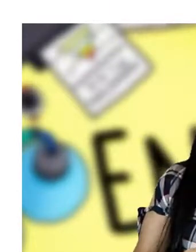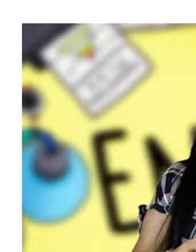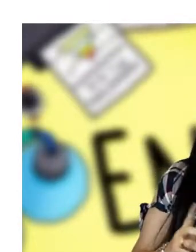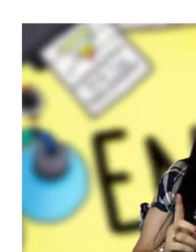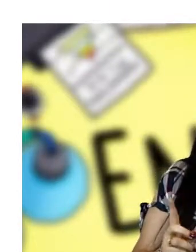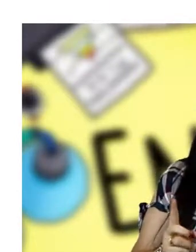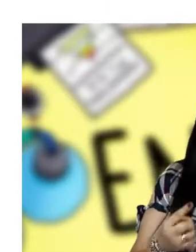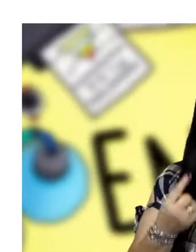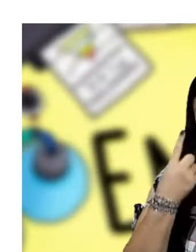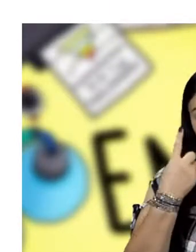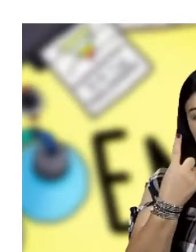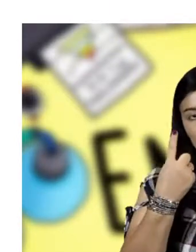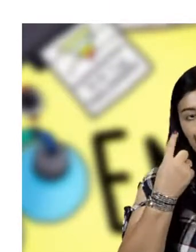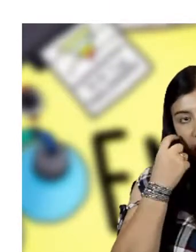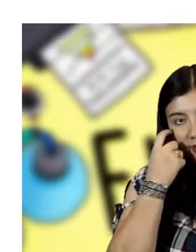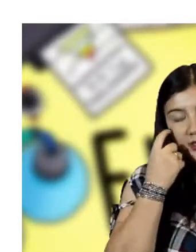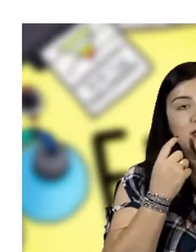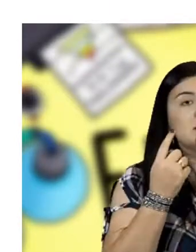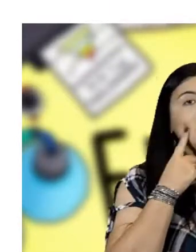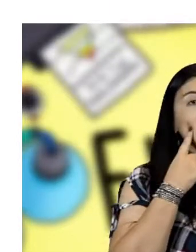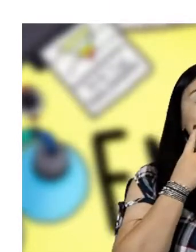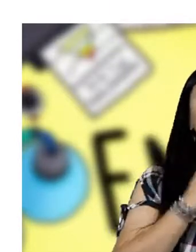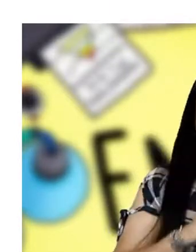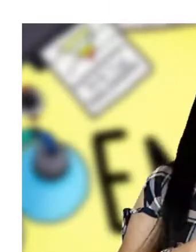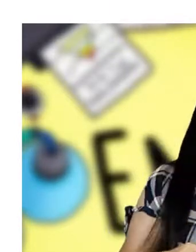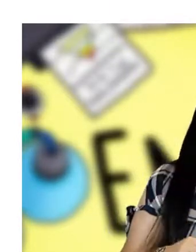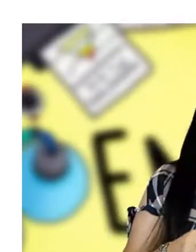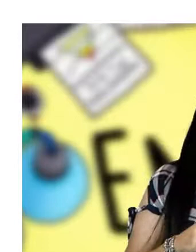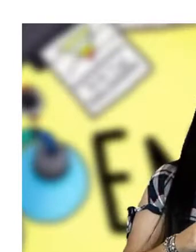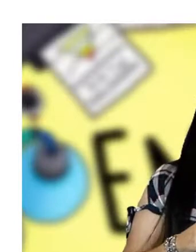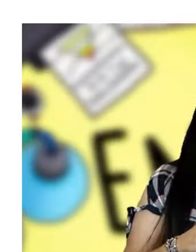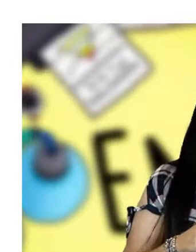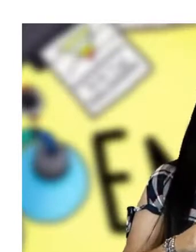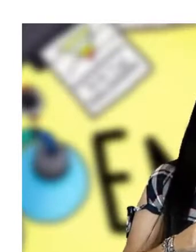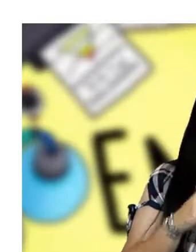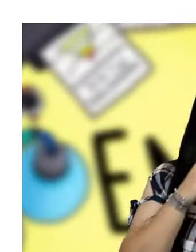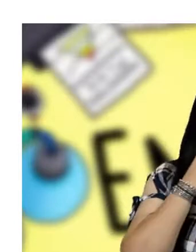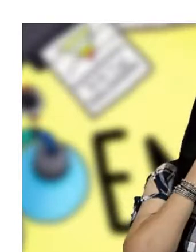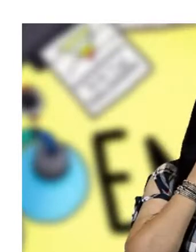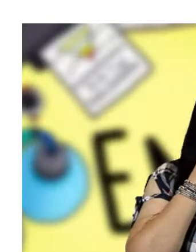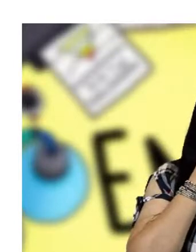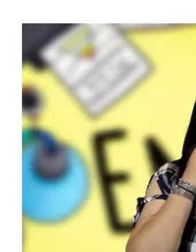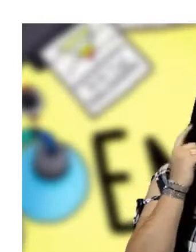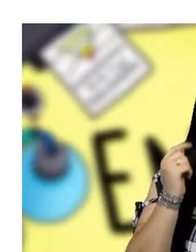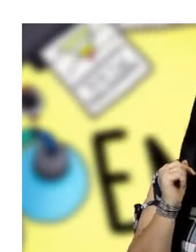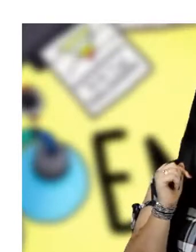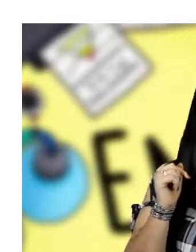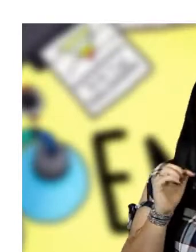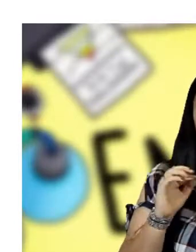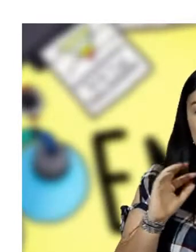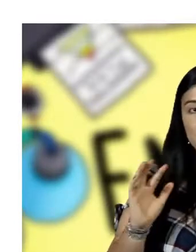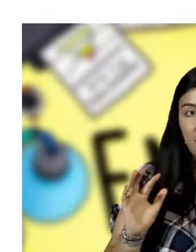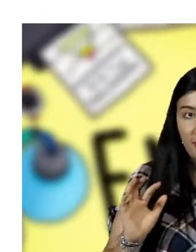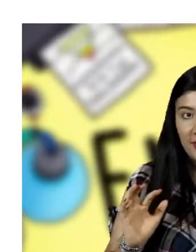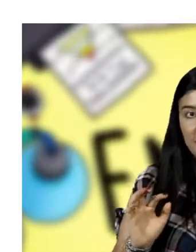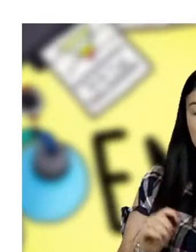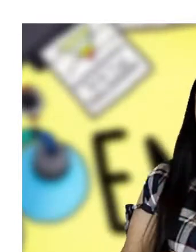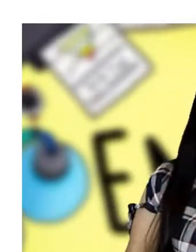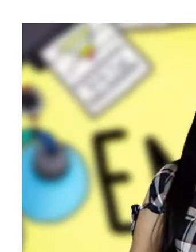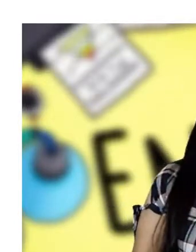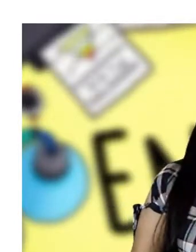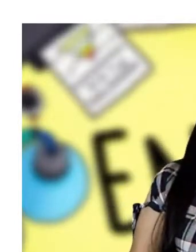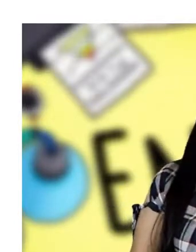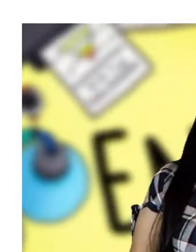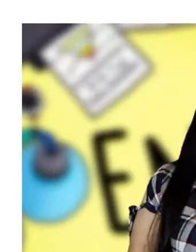or our tooth, if it is one. So we say, I have a toothache, a